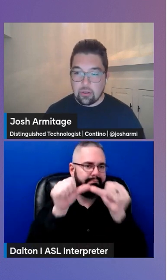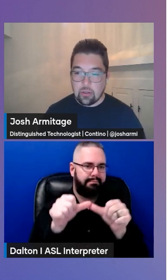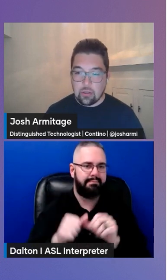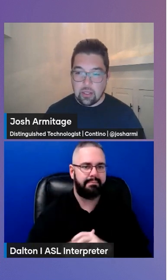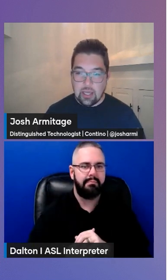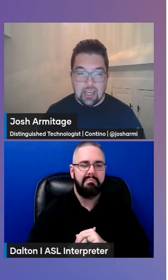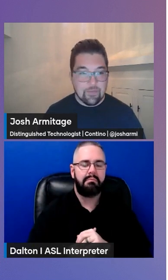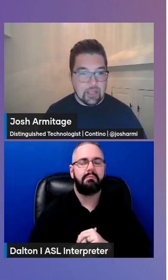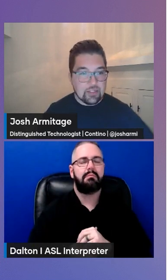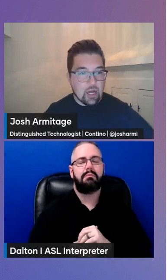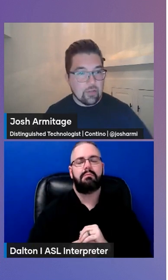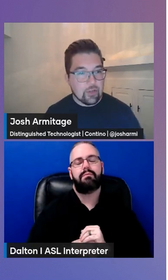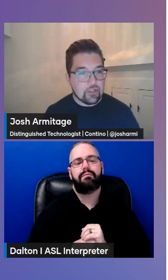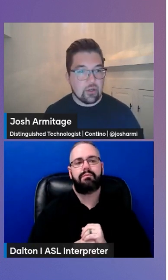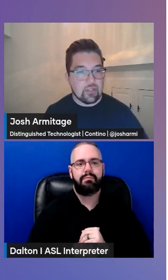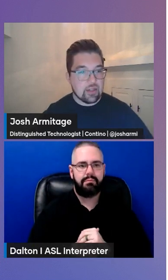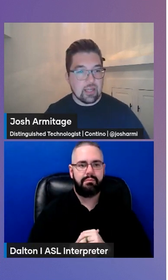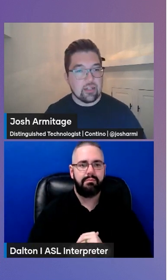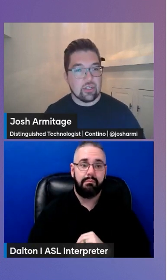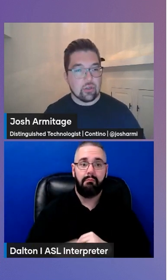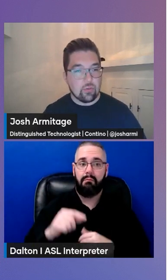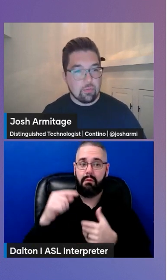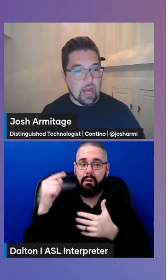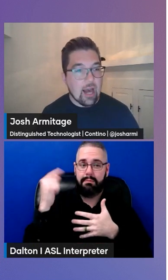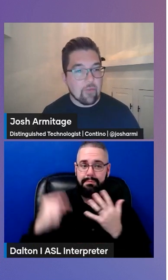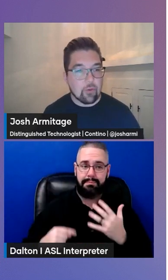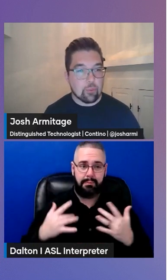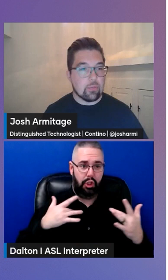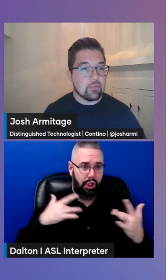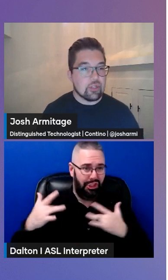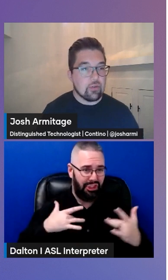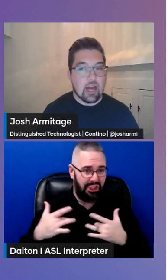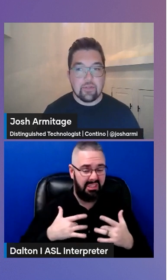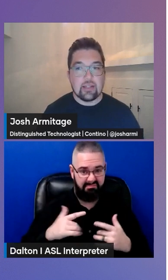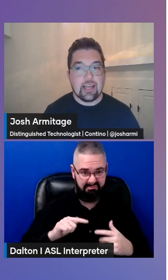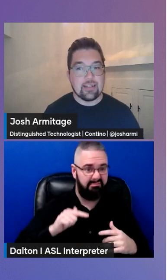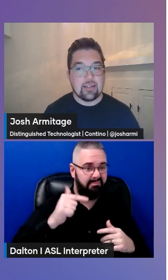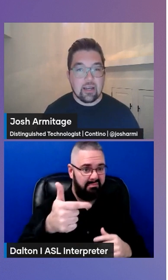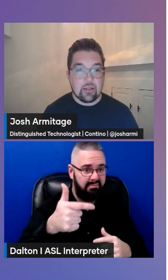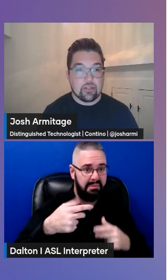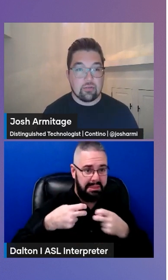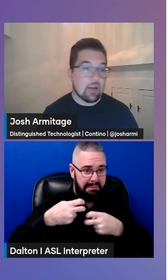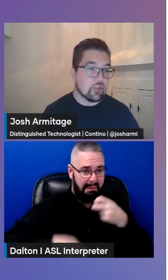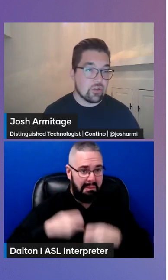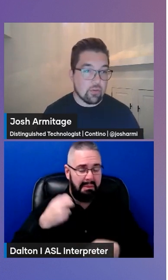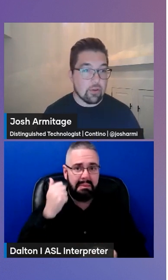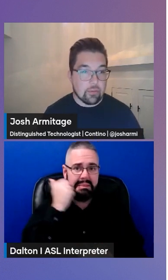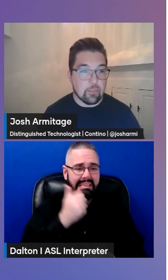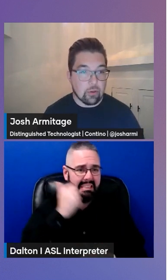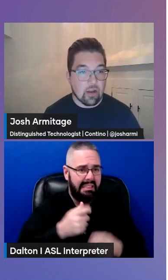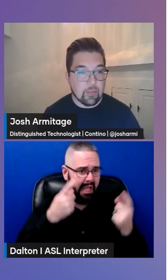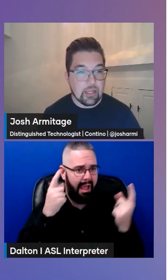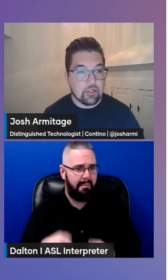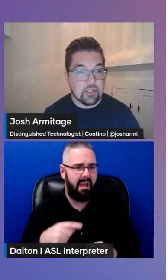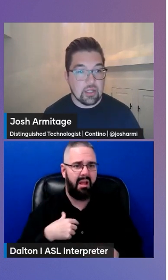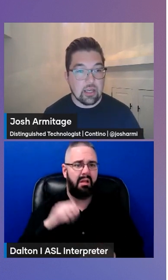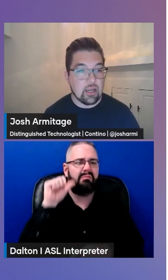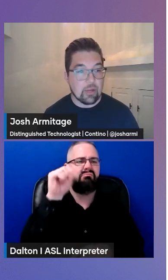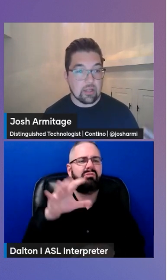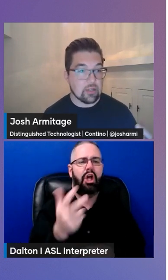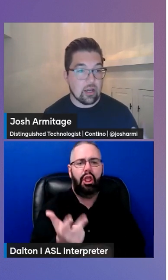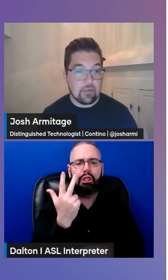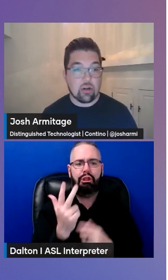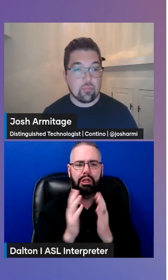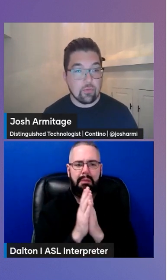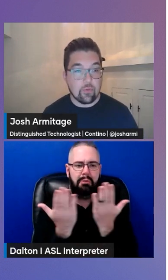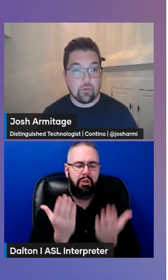So if these kind of concerns are things that you have or problems that you have in a day-to-day, I've just thrown 3 book recommendations in here